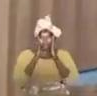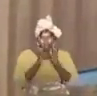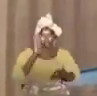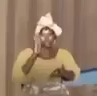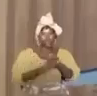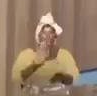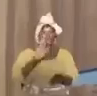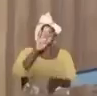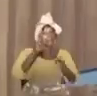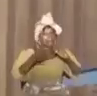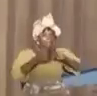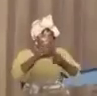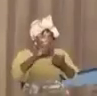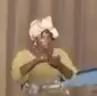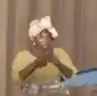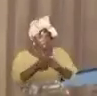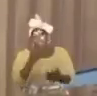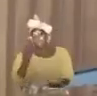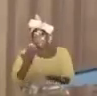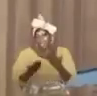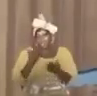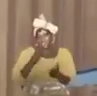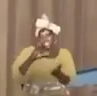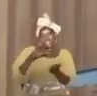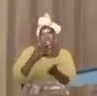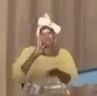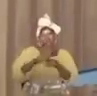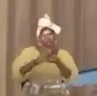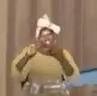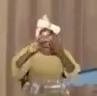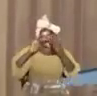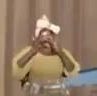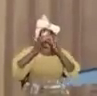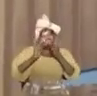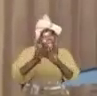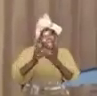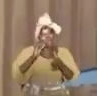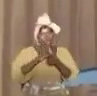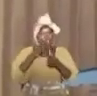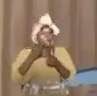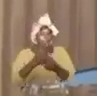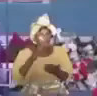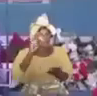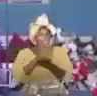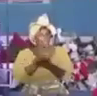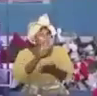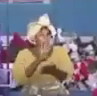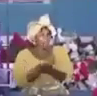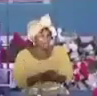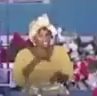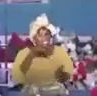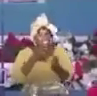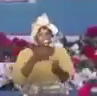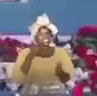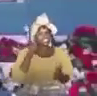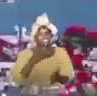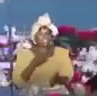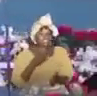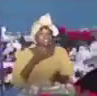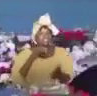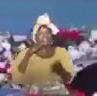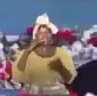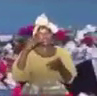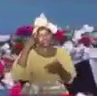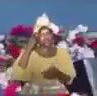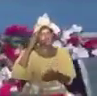whether electronically or by way of print. It is your responsibility under God to pursue truth.